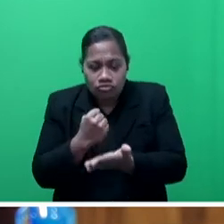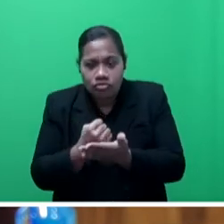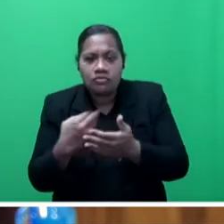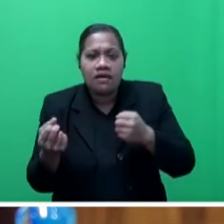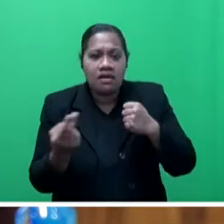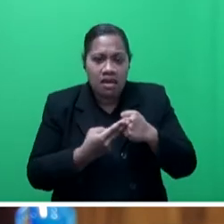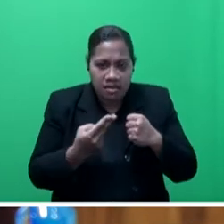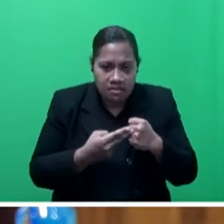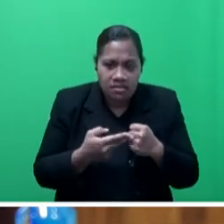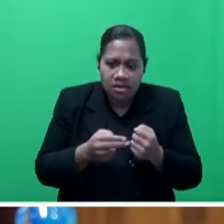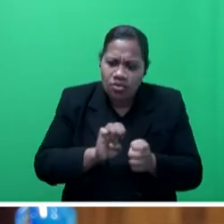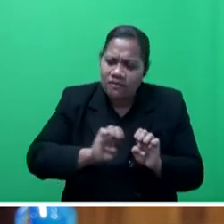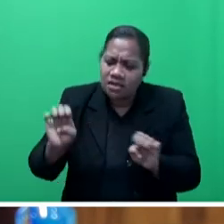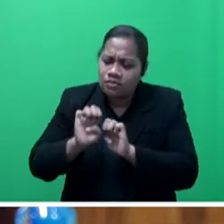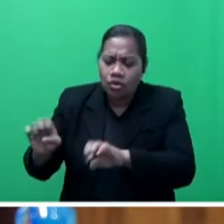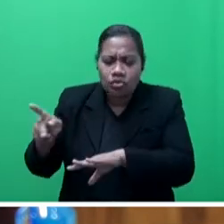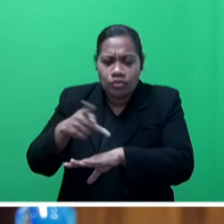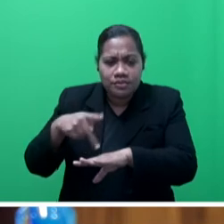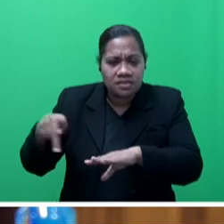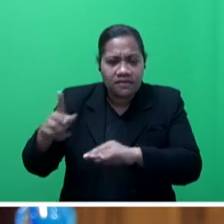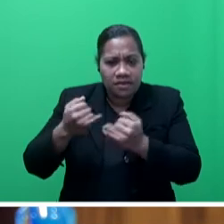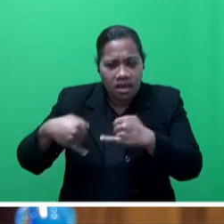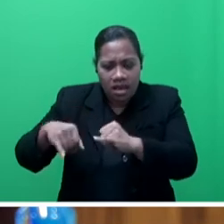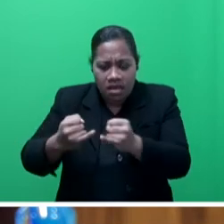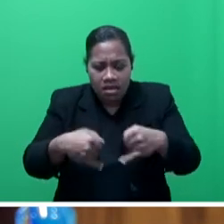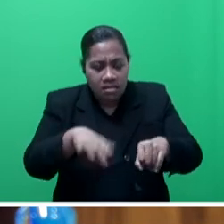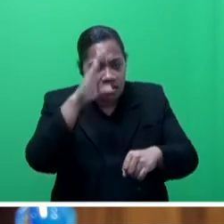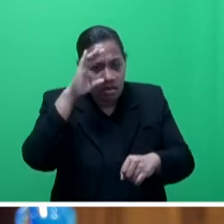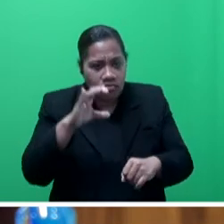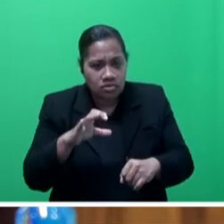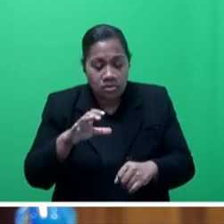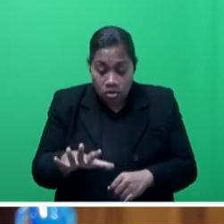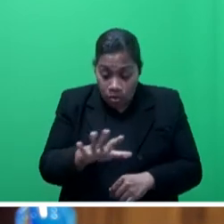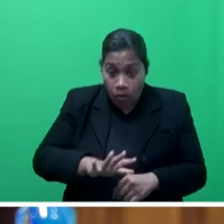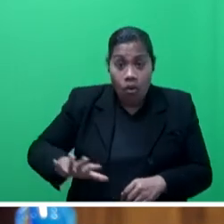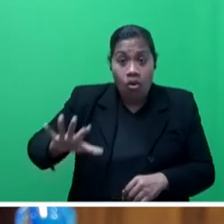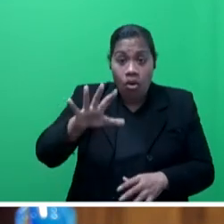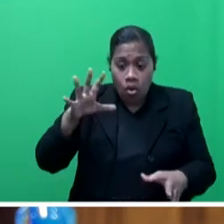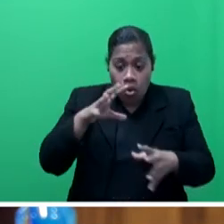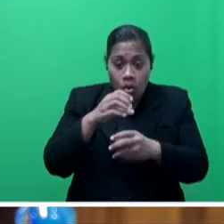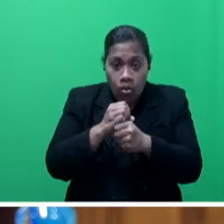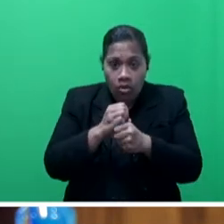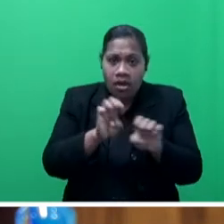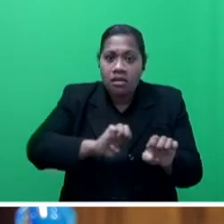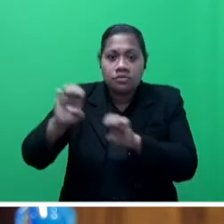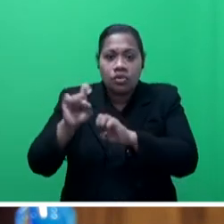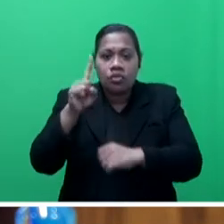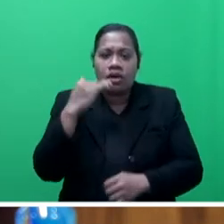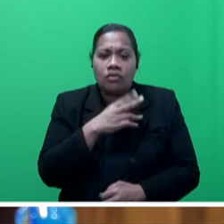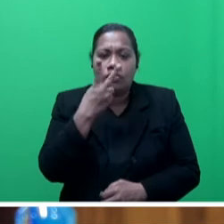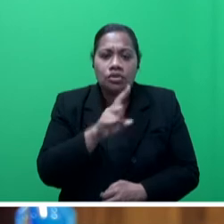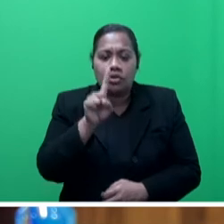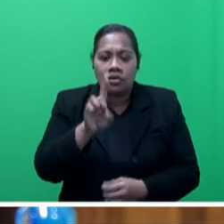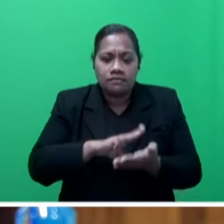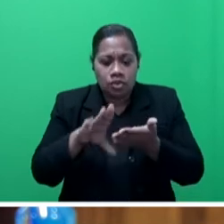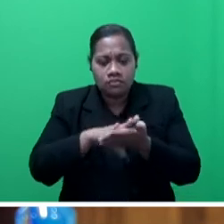to Pacific Island countries, Mr. Speaker said. So all these have pushed exports to $121 million in